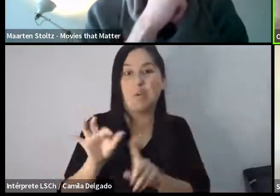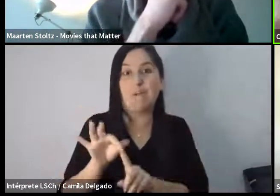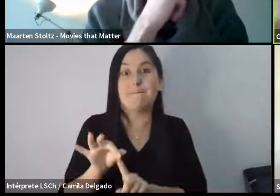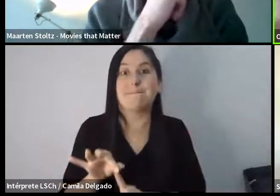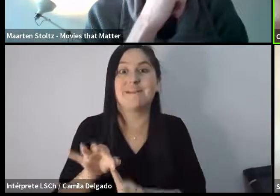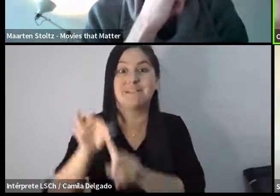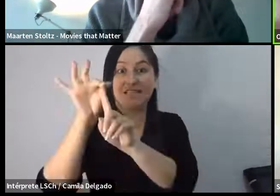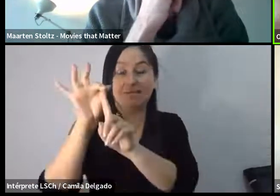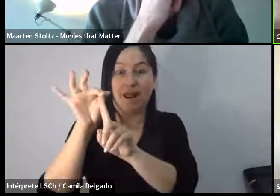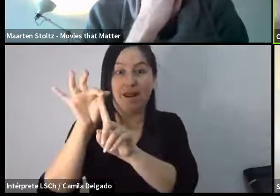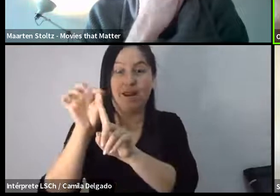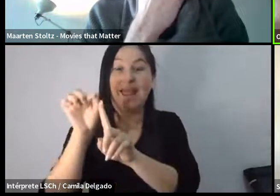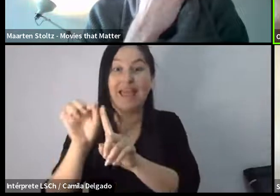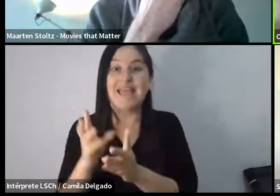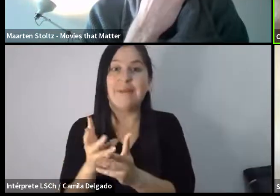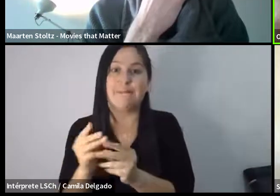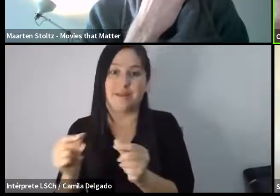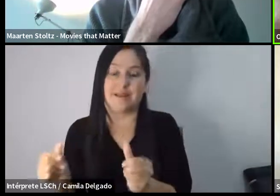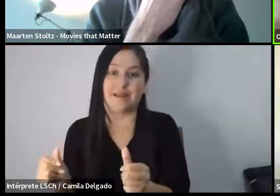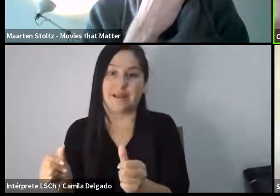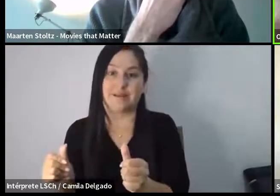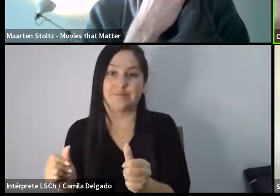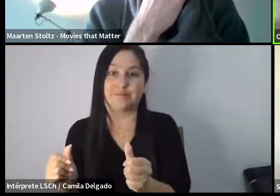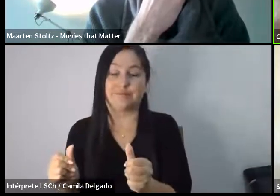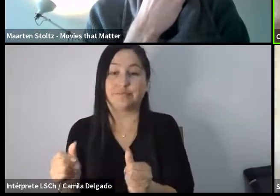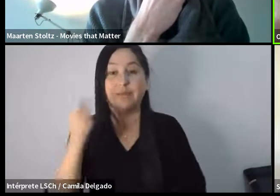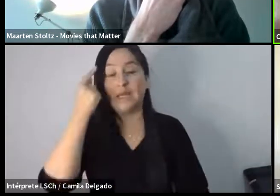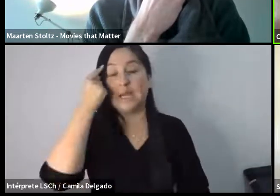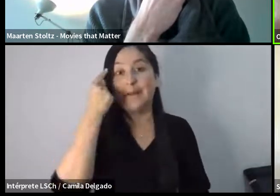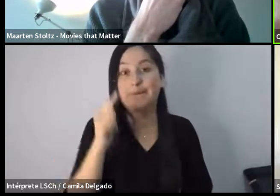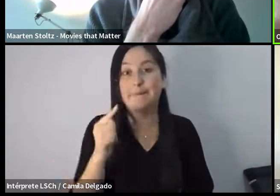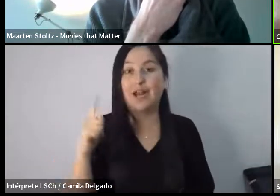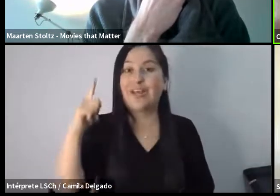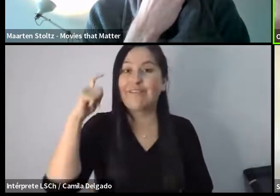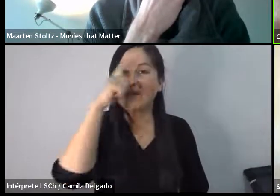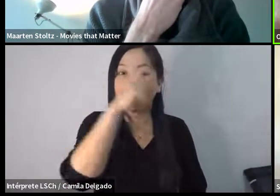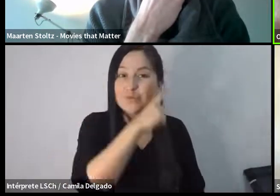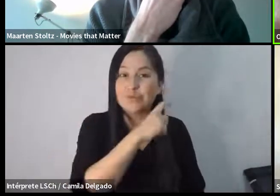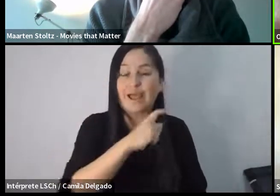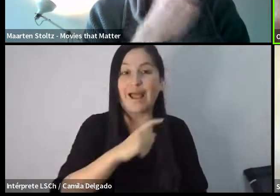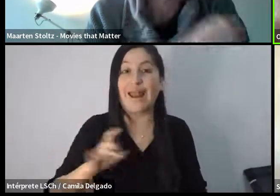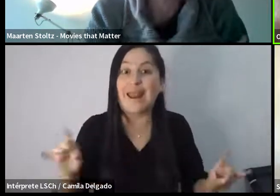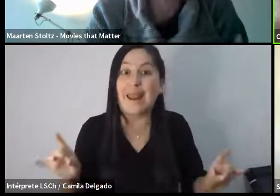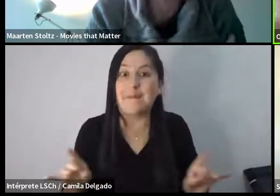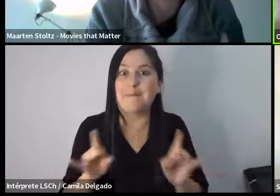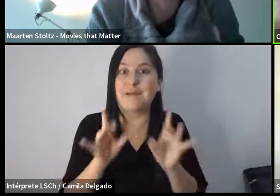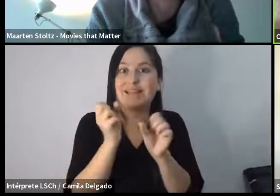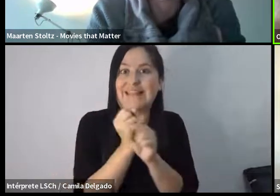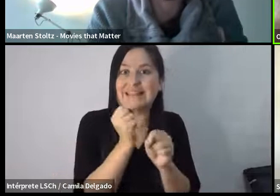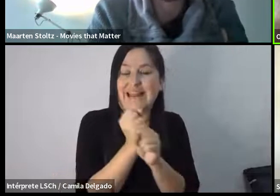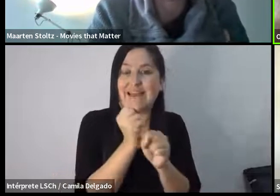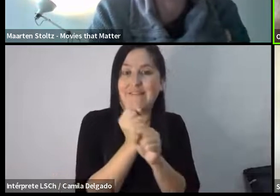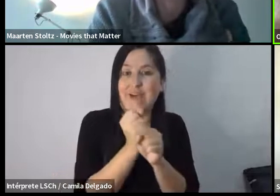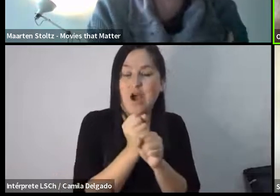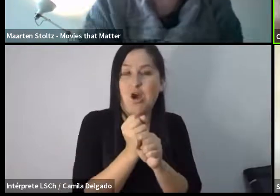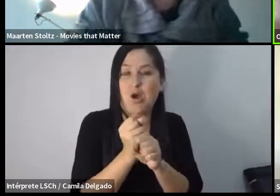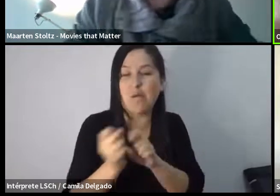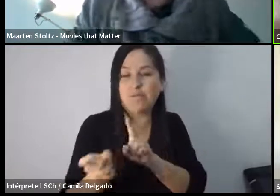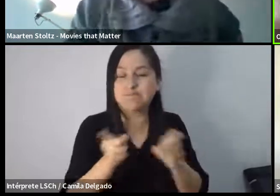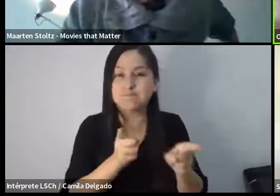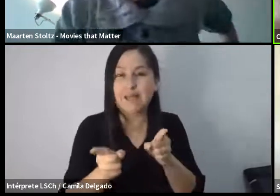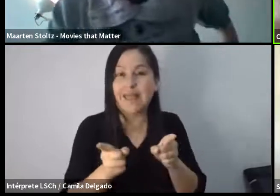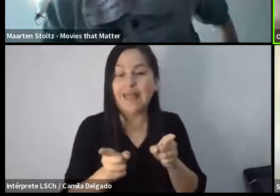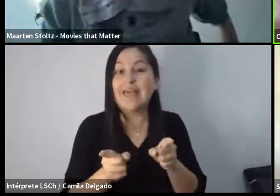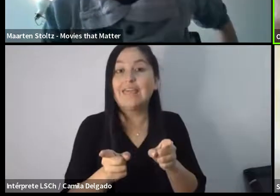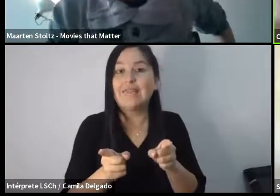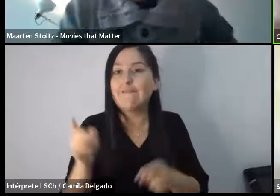like difficulty and the magic of the job of programming such festivals is find a compromise between two of them, because there are so many beautiful